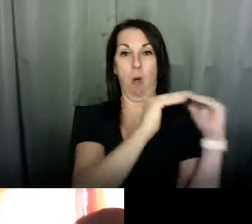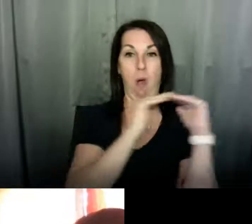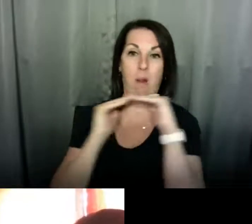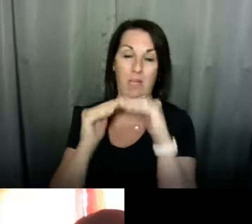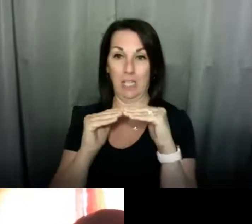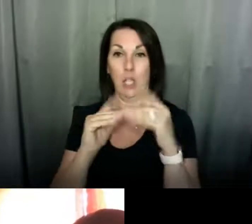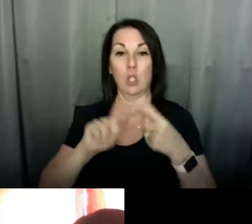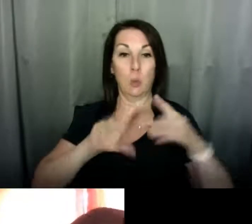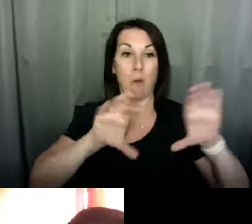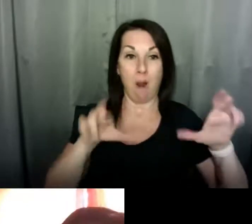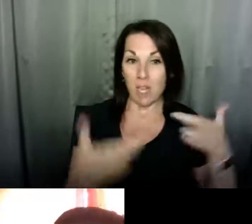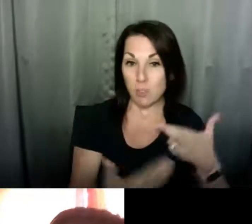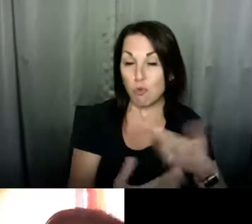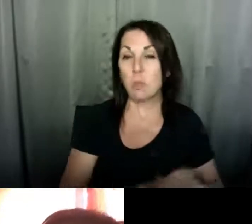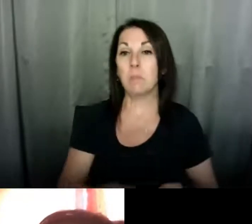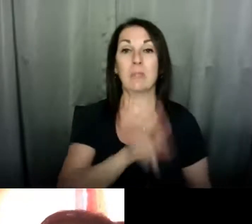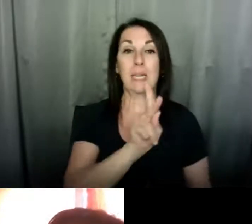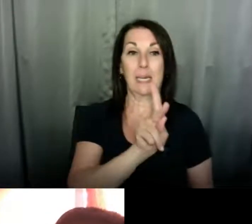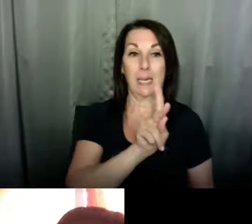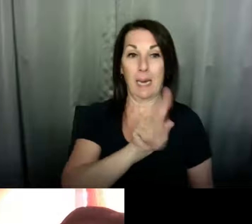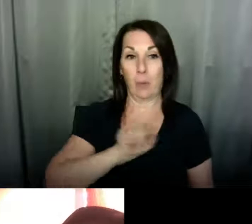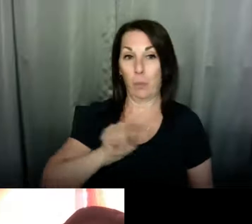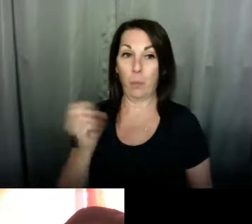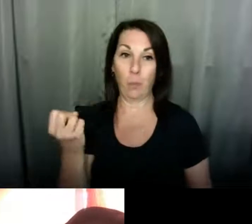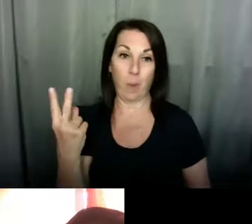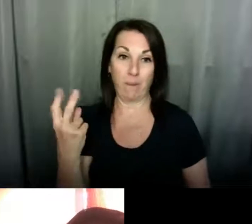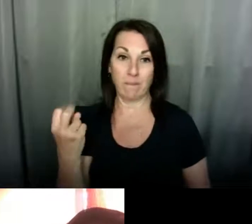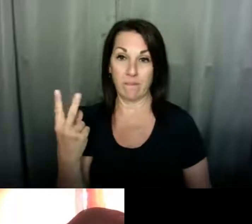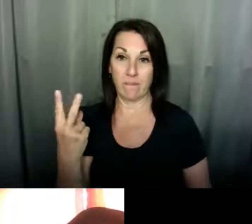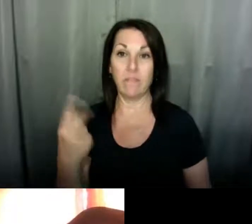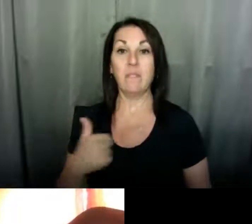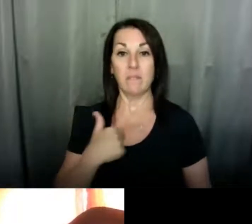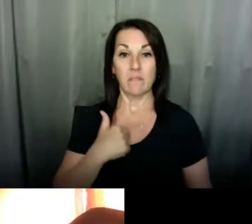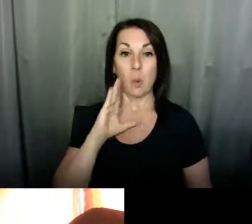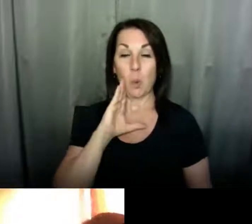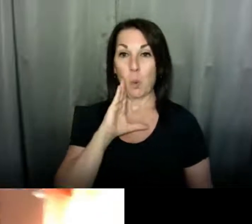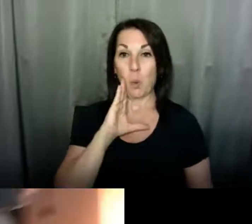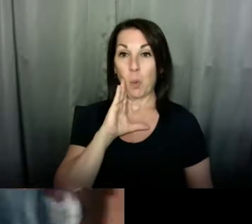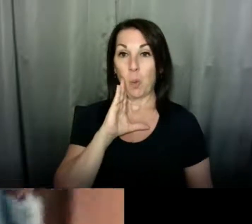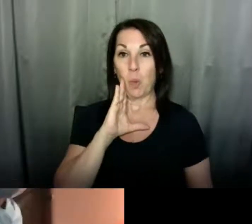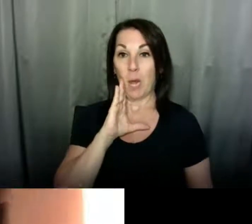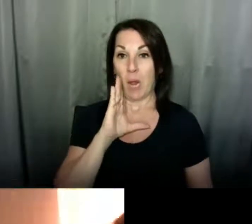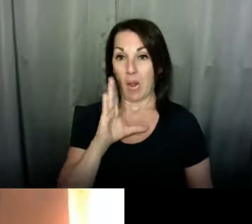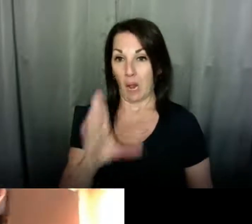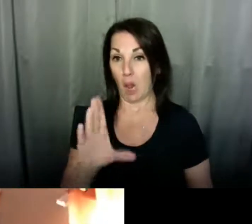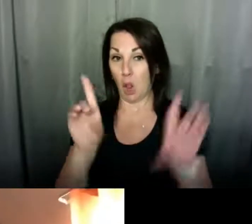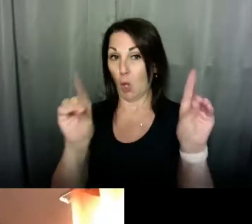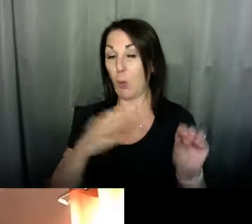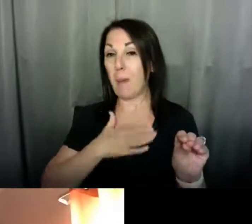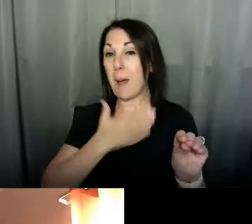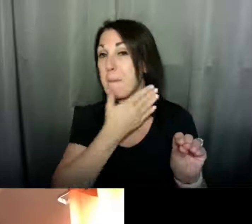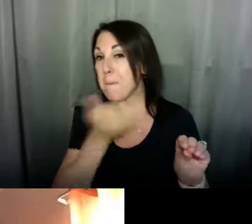into classrooms K through 12. I am going to do my best to give